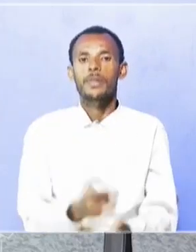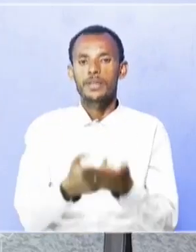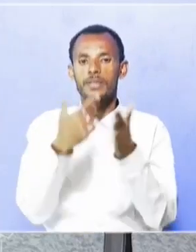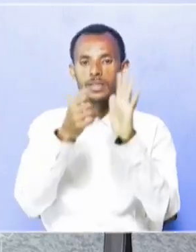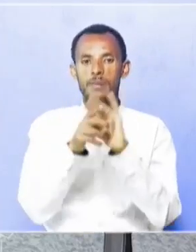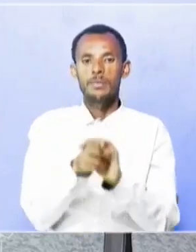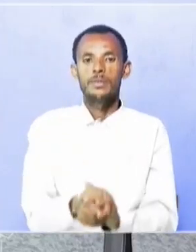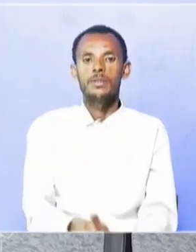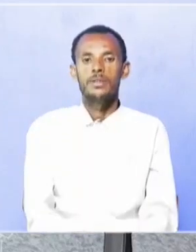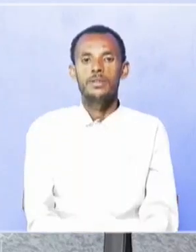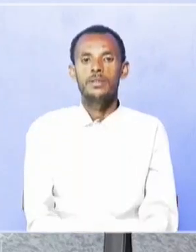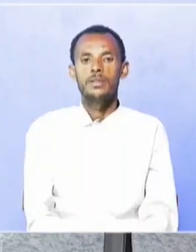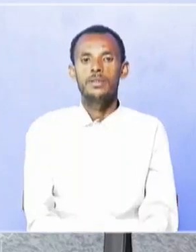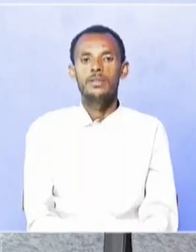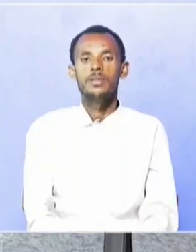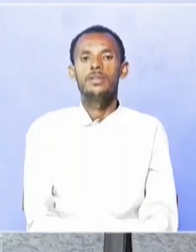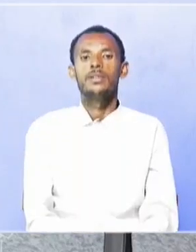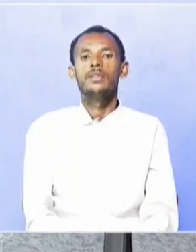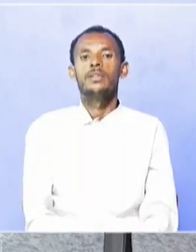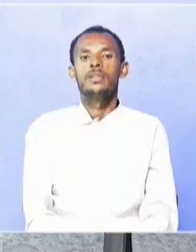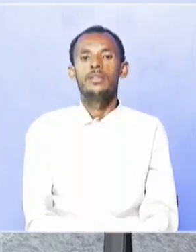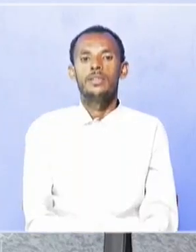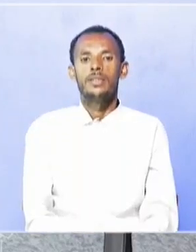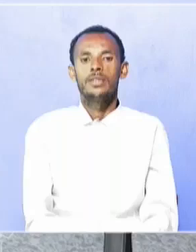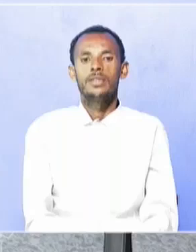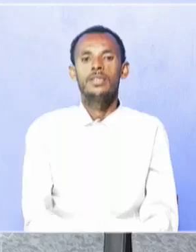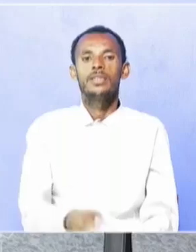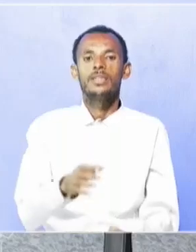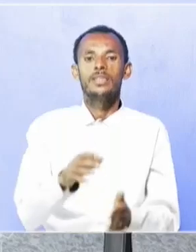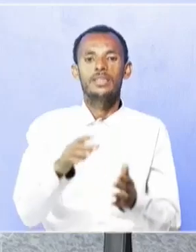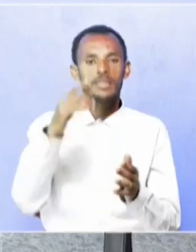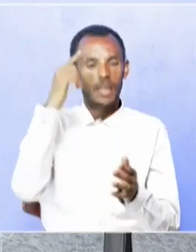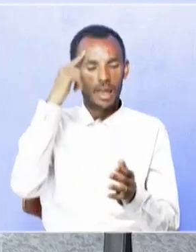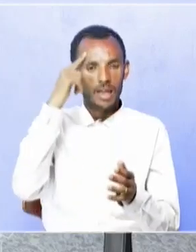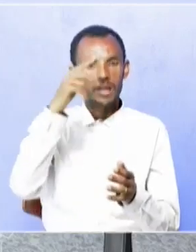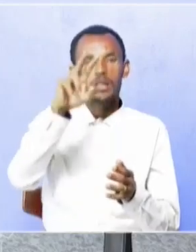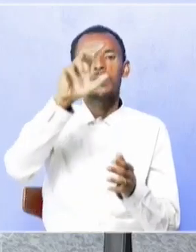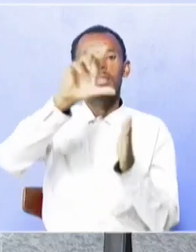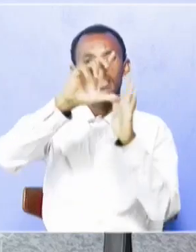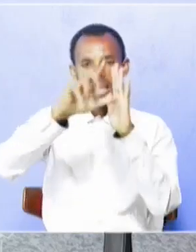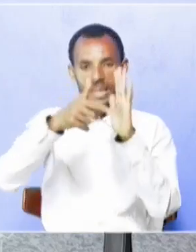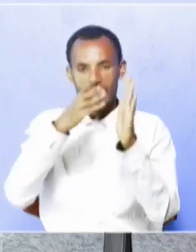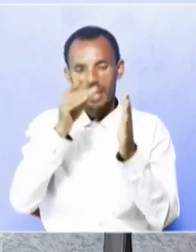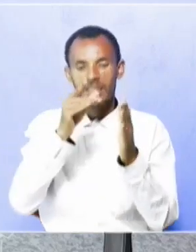example? Just take 20 seconds and try to